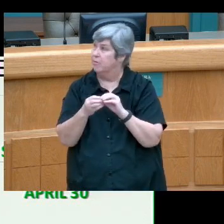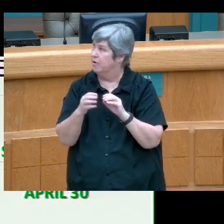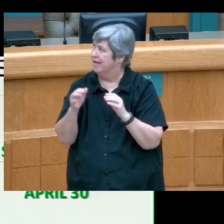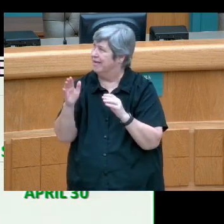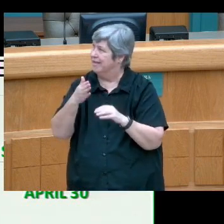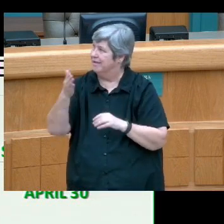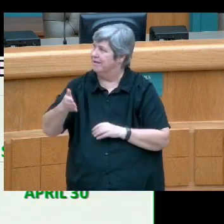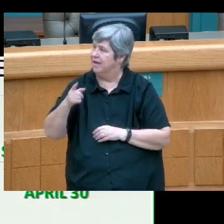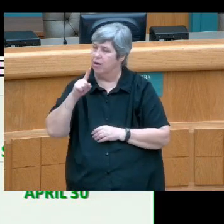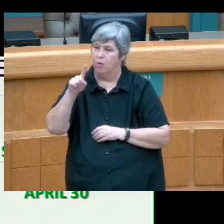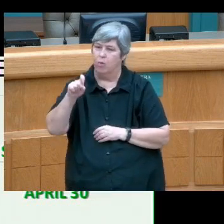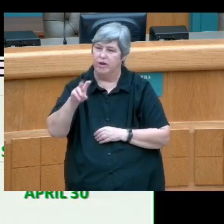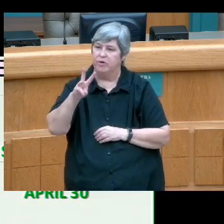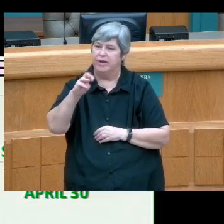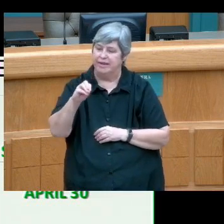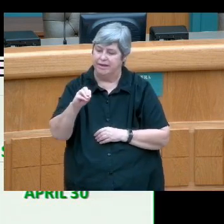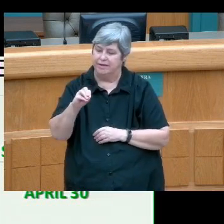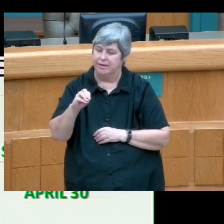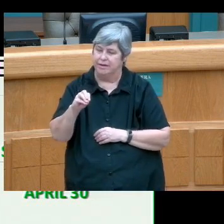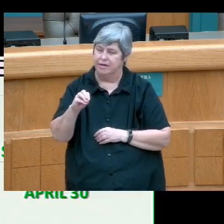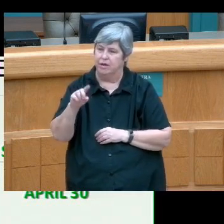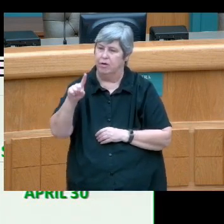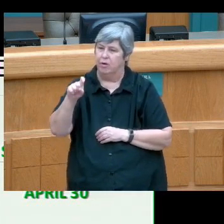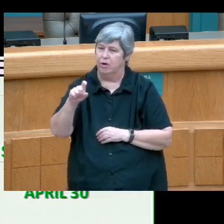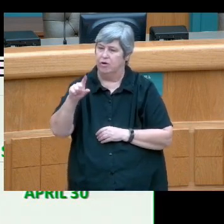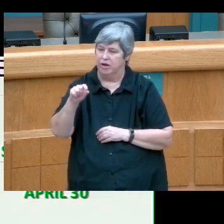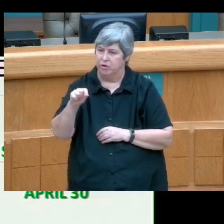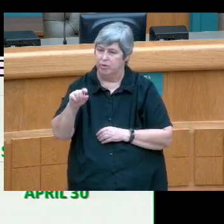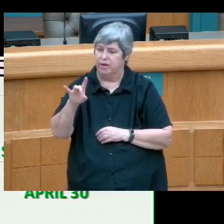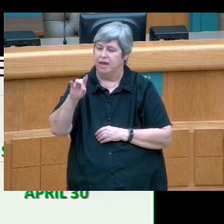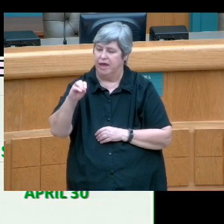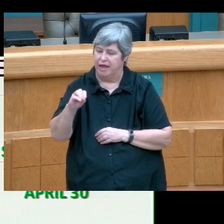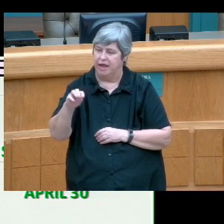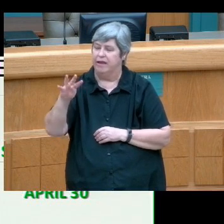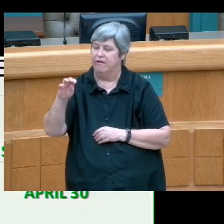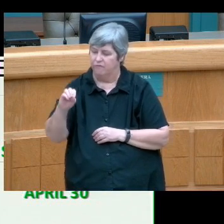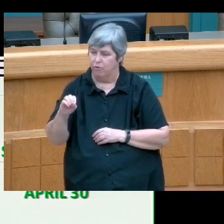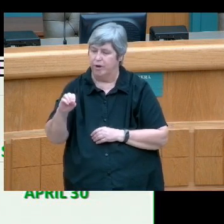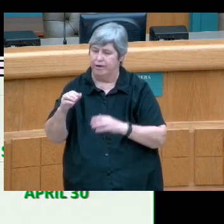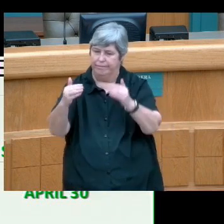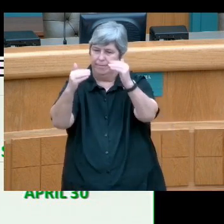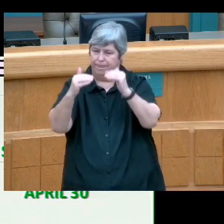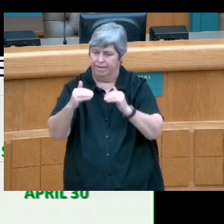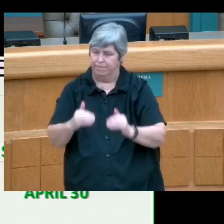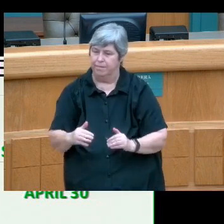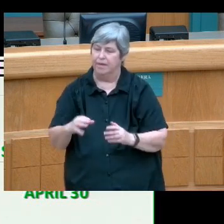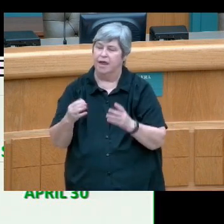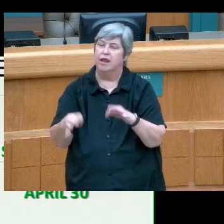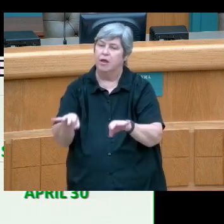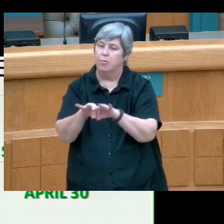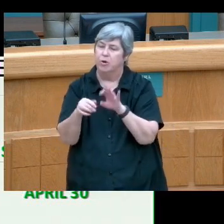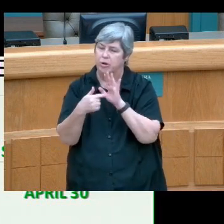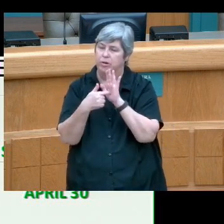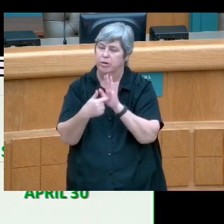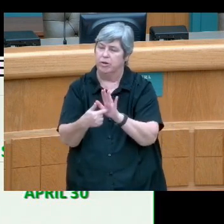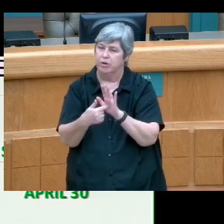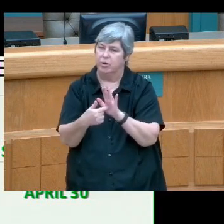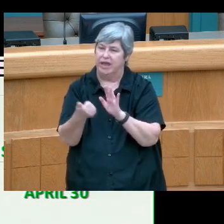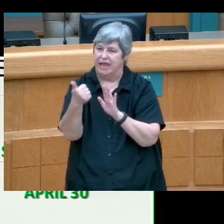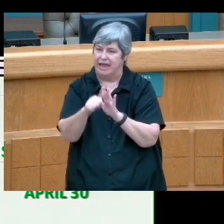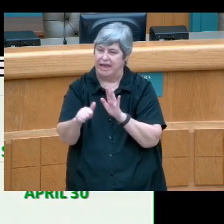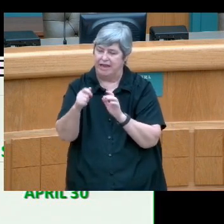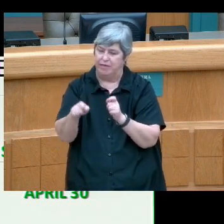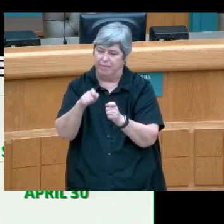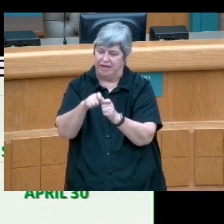side, this is 160, 120, 80, and 40. And I think it's very important to point out that for any